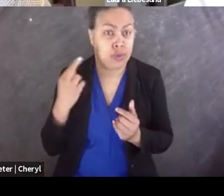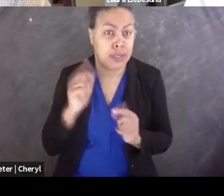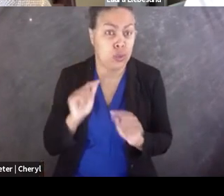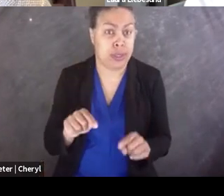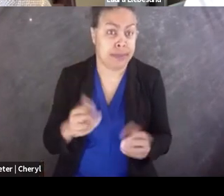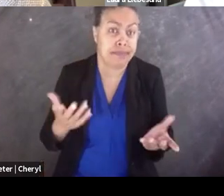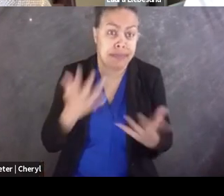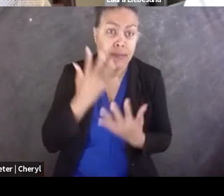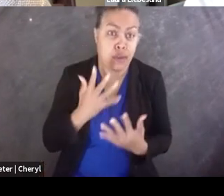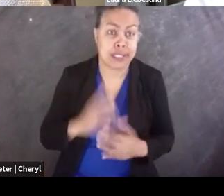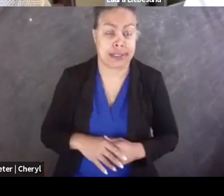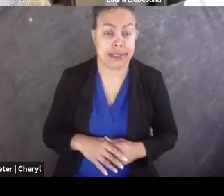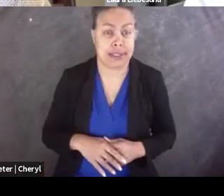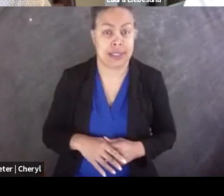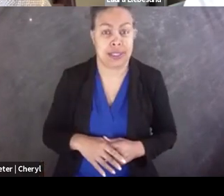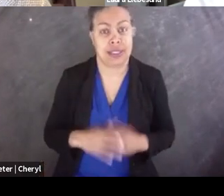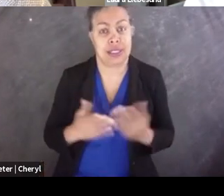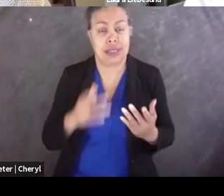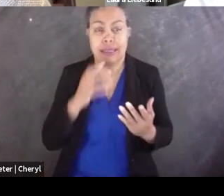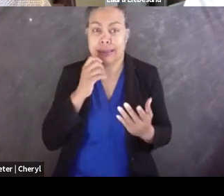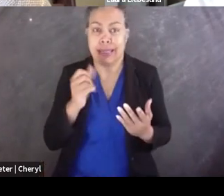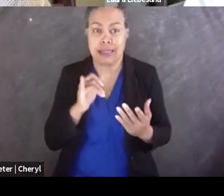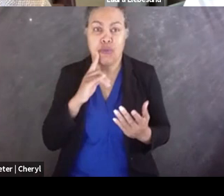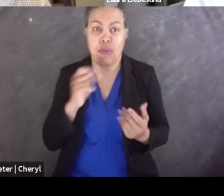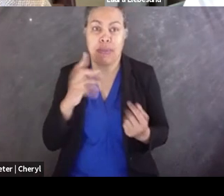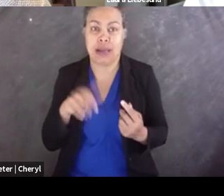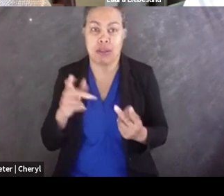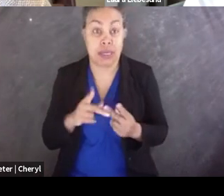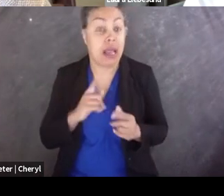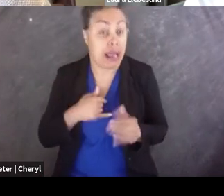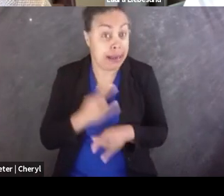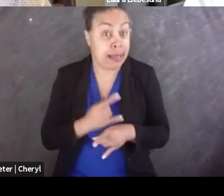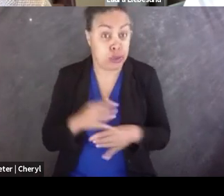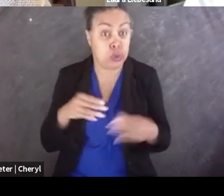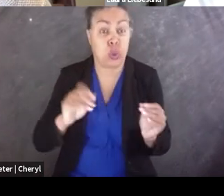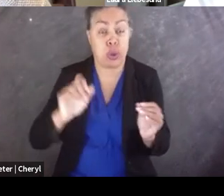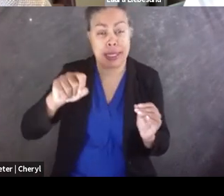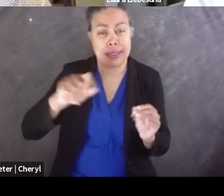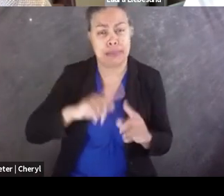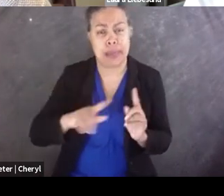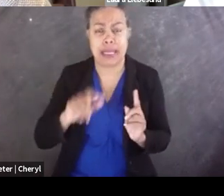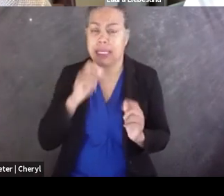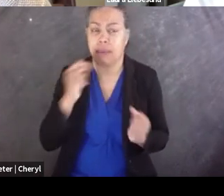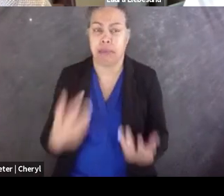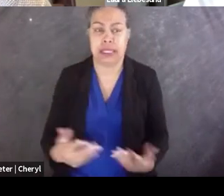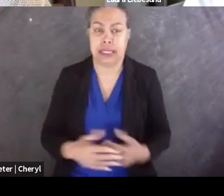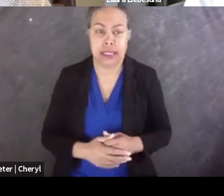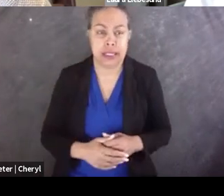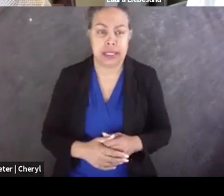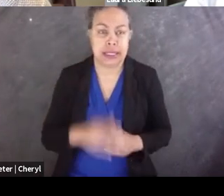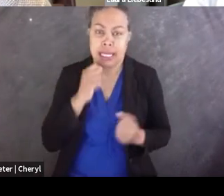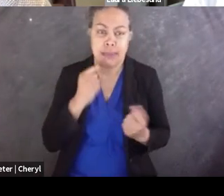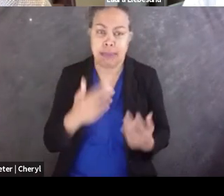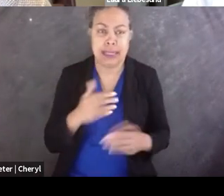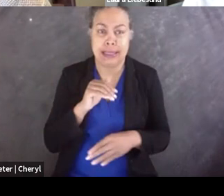unfortunately, because there weren't that many places that you could go. We still have liquor stores, but not very many of the